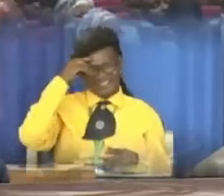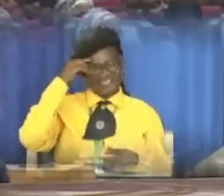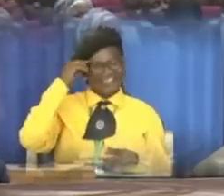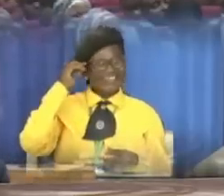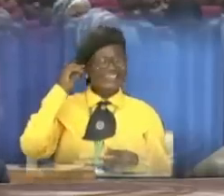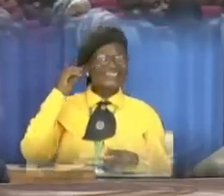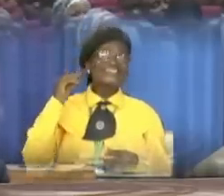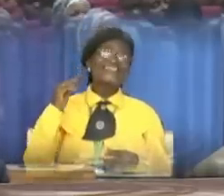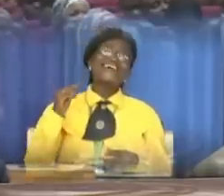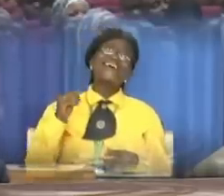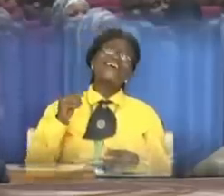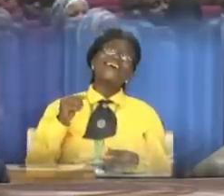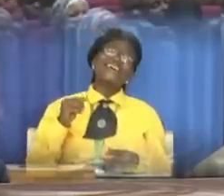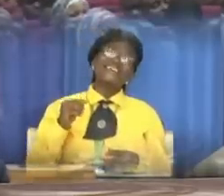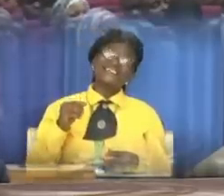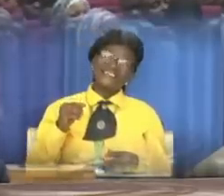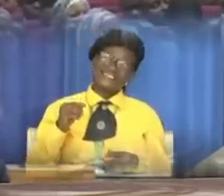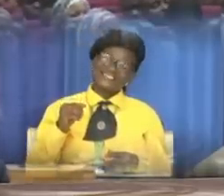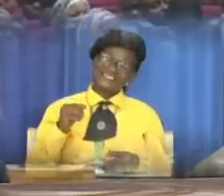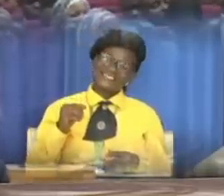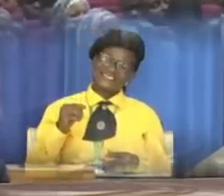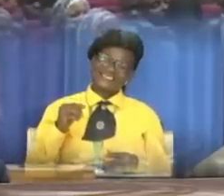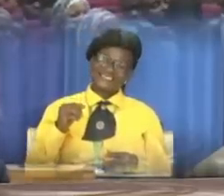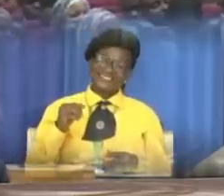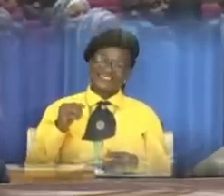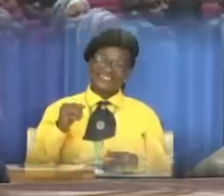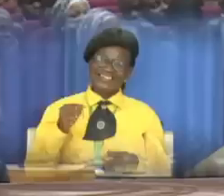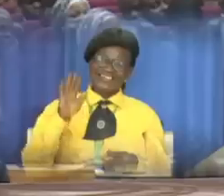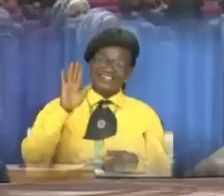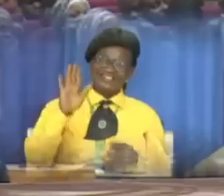If you are already over 80,